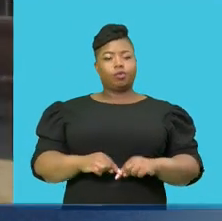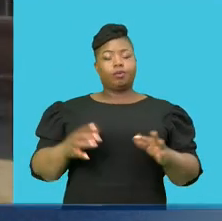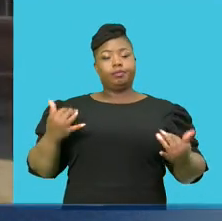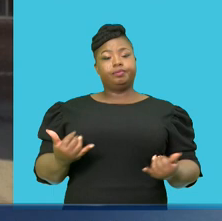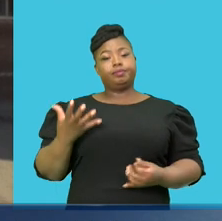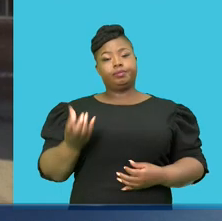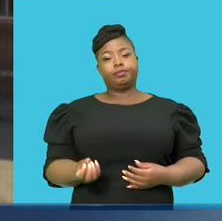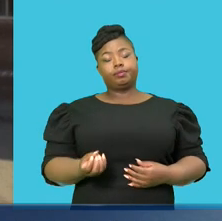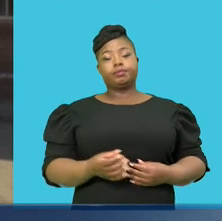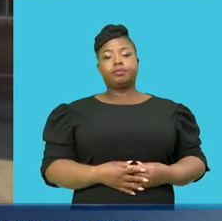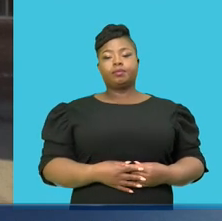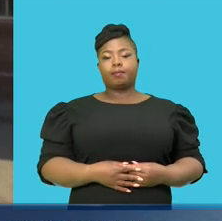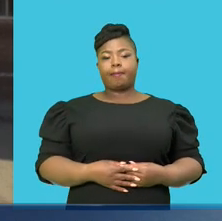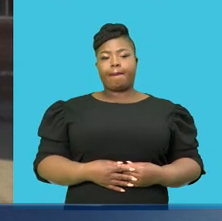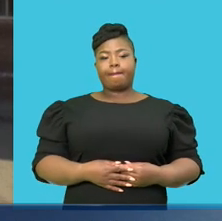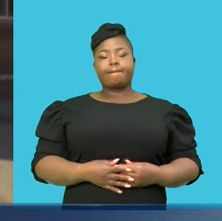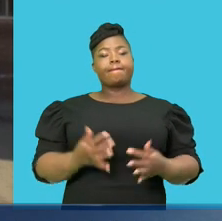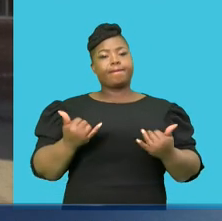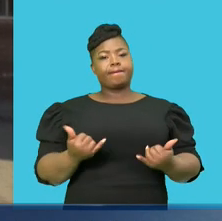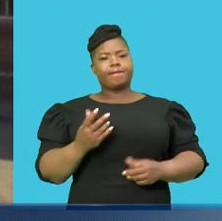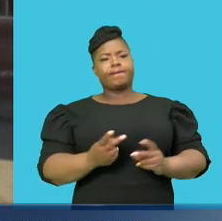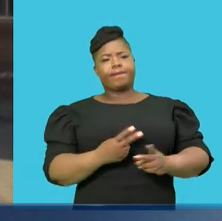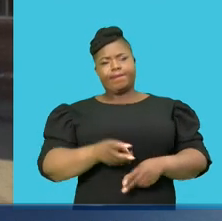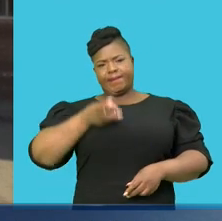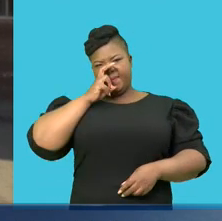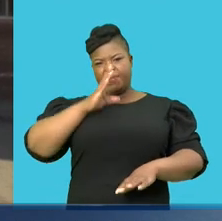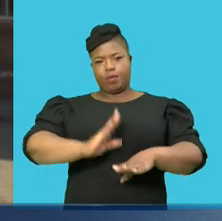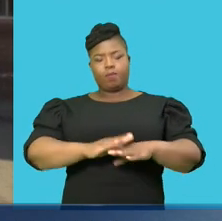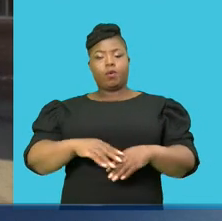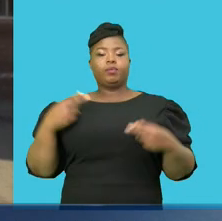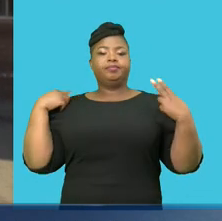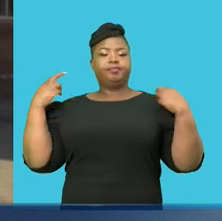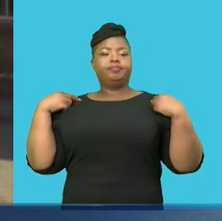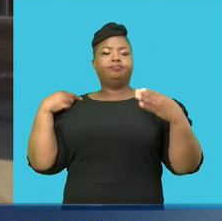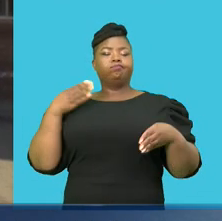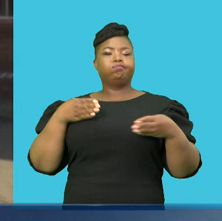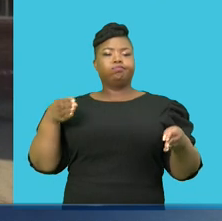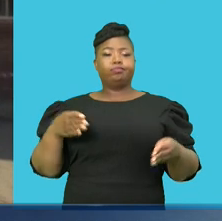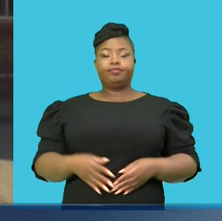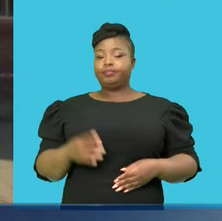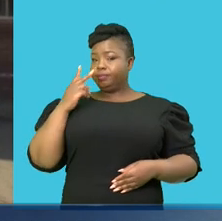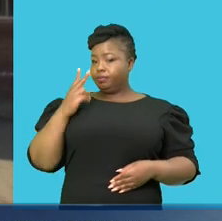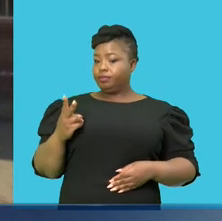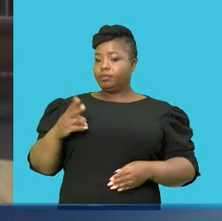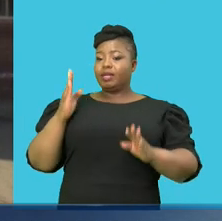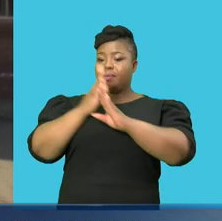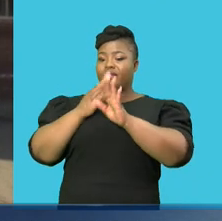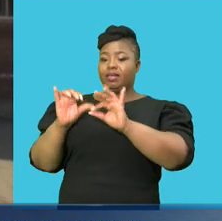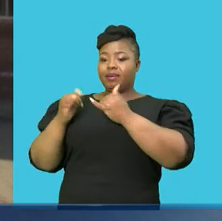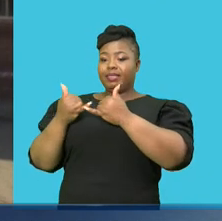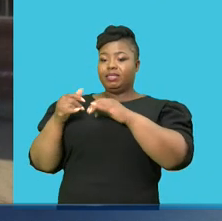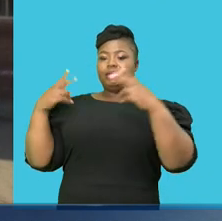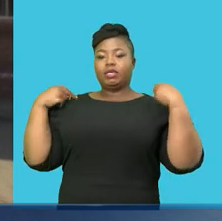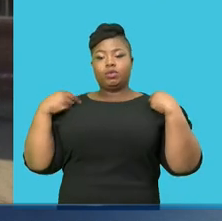you know reinforced with security in the school. We might have seen the private security that